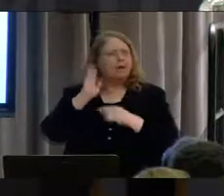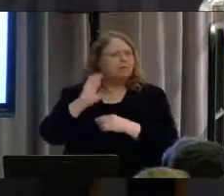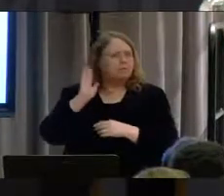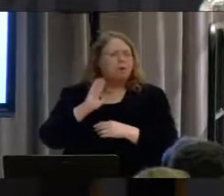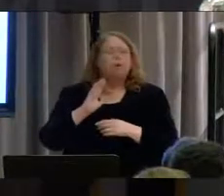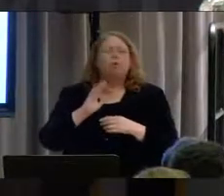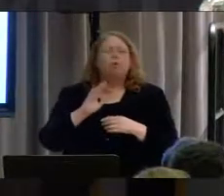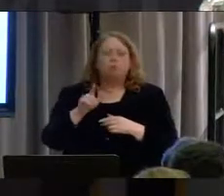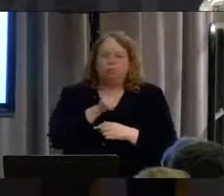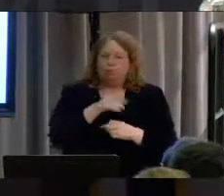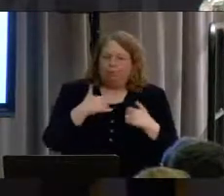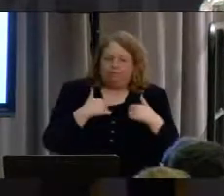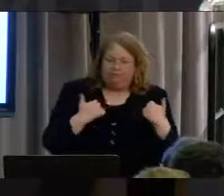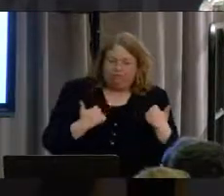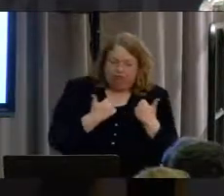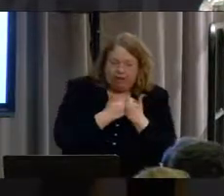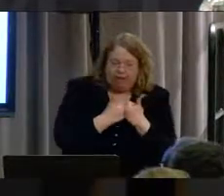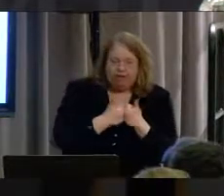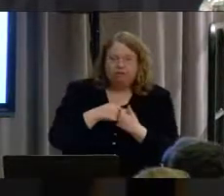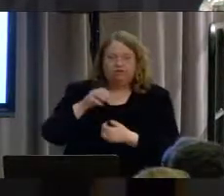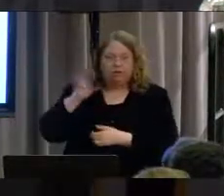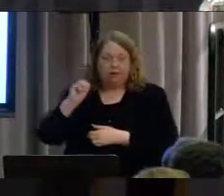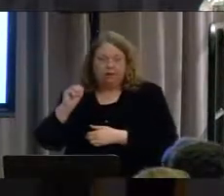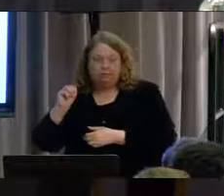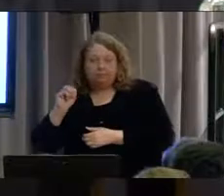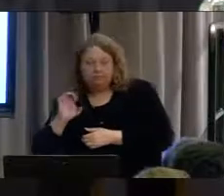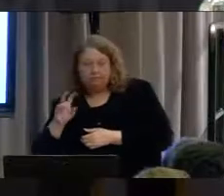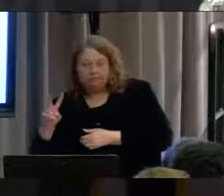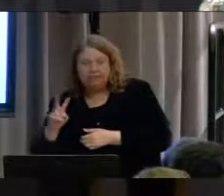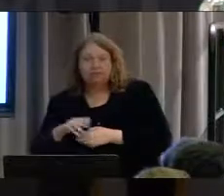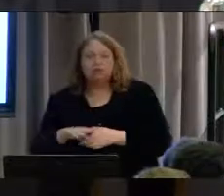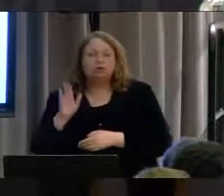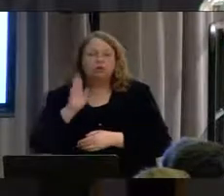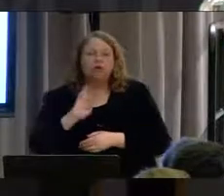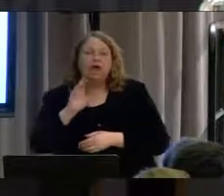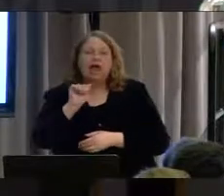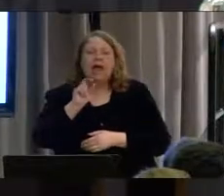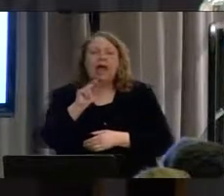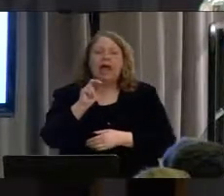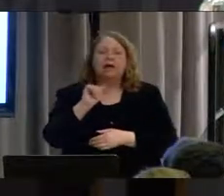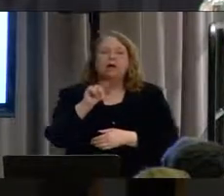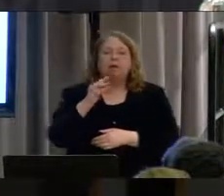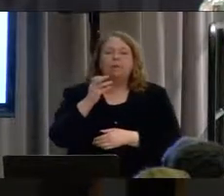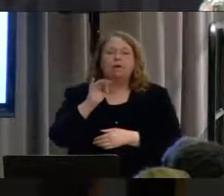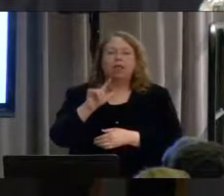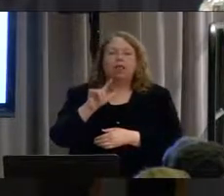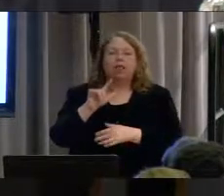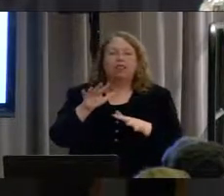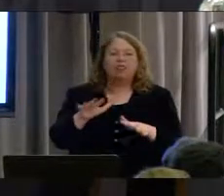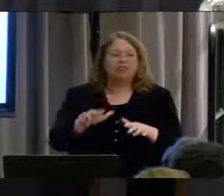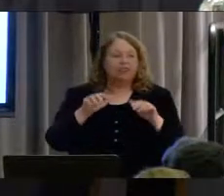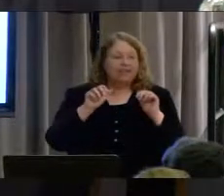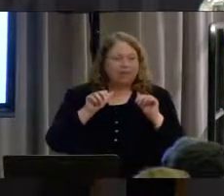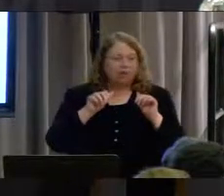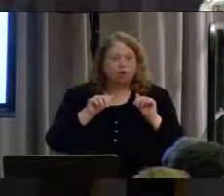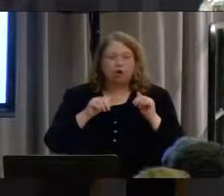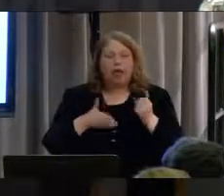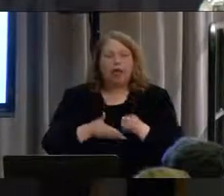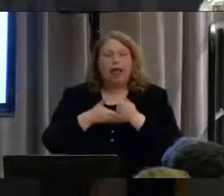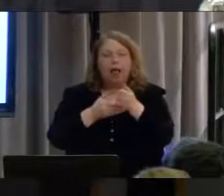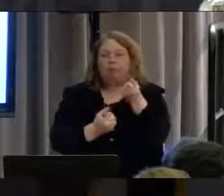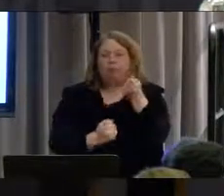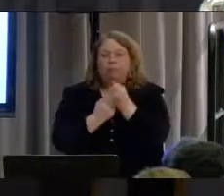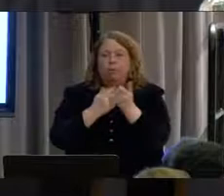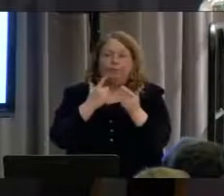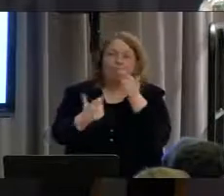course, you have the challenges of MCV and of the anatomical theater and of the helping to support the